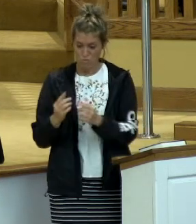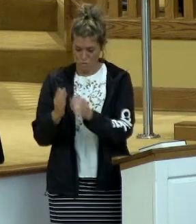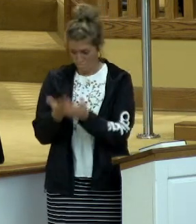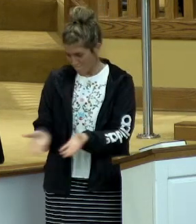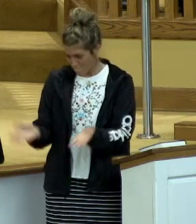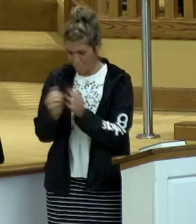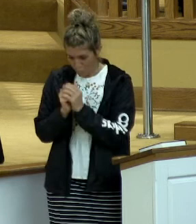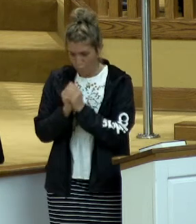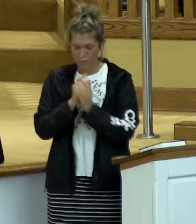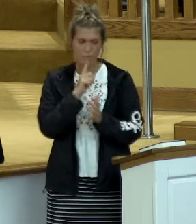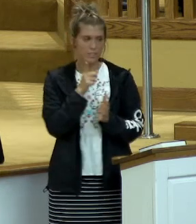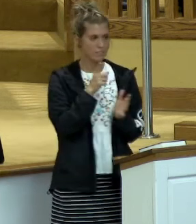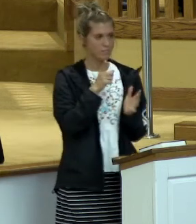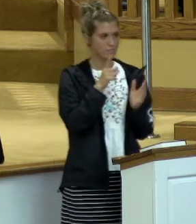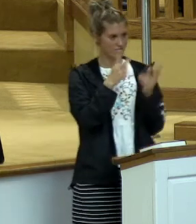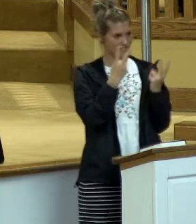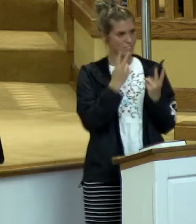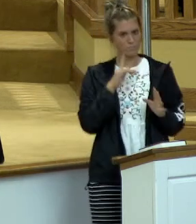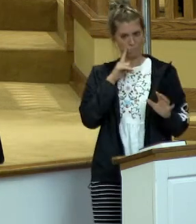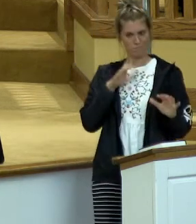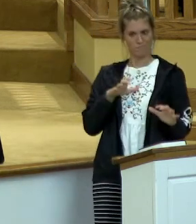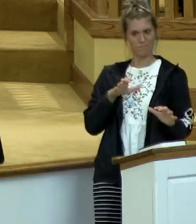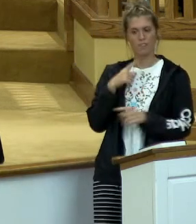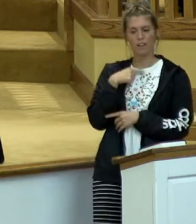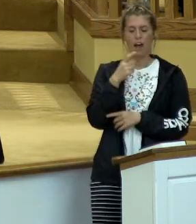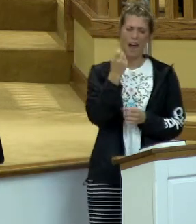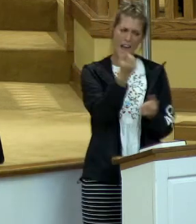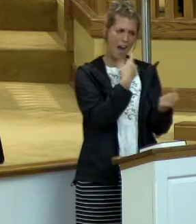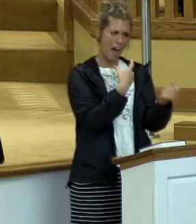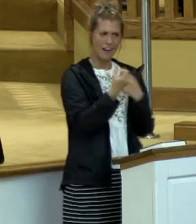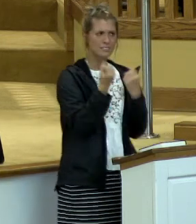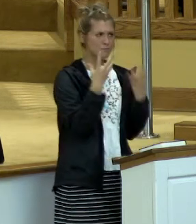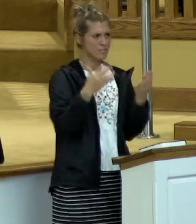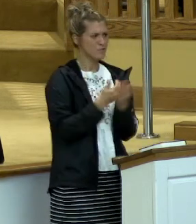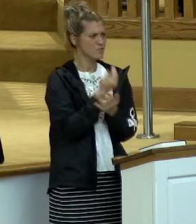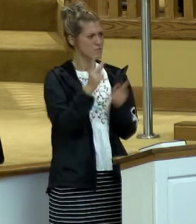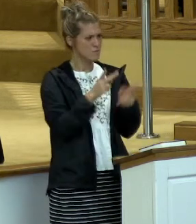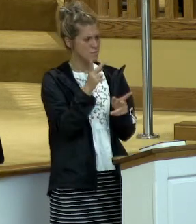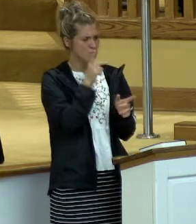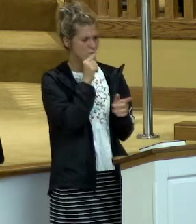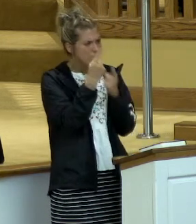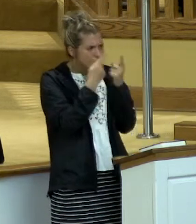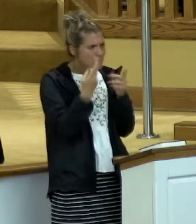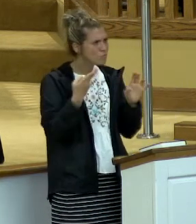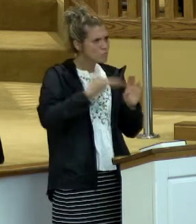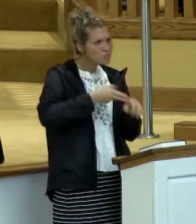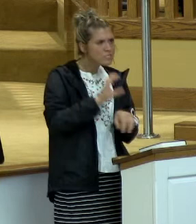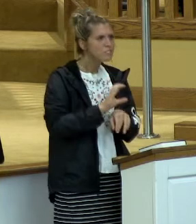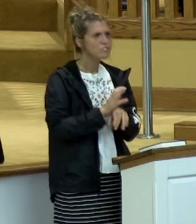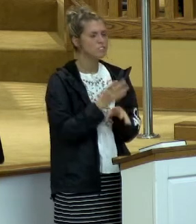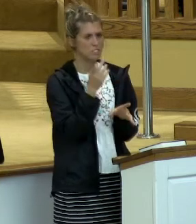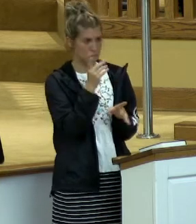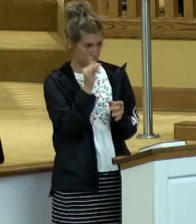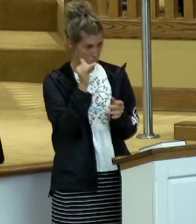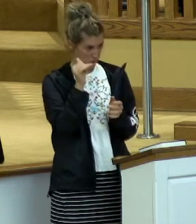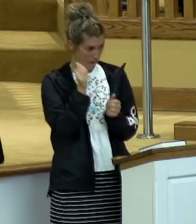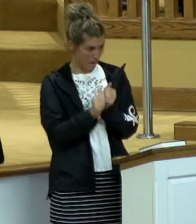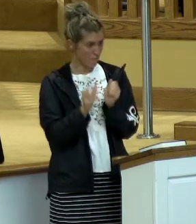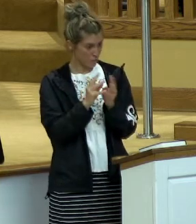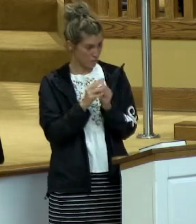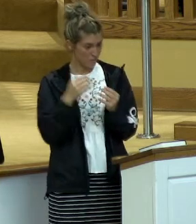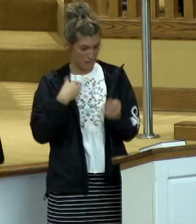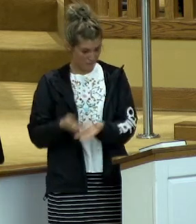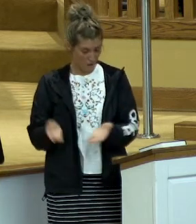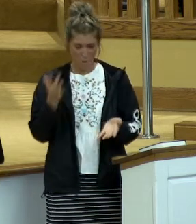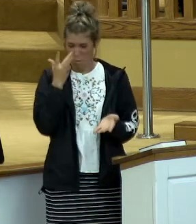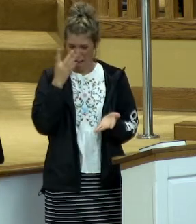responding. It's a little bit of a shocker to them. And I've been asked that many times by people, newer people, people that are considering joining the church. Do you do that every service? Why do